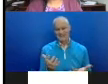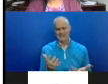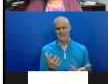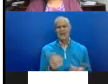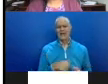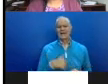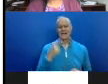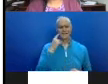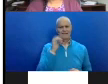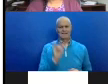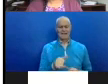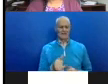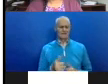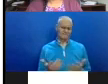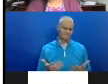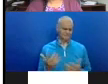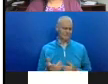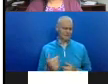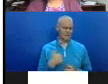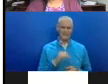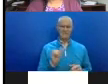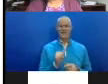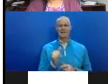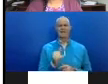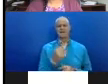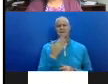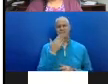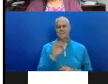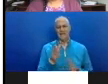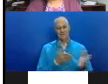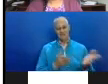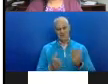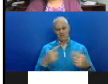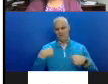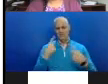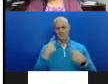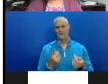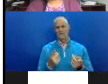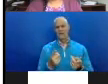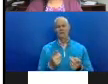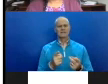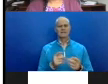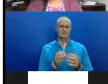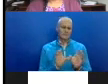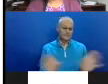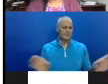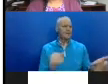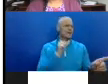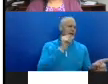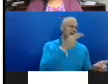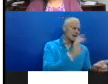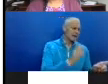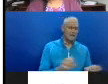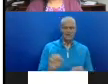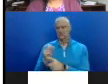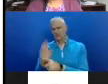that, yeah, so I think that we've done a disservice over the years of, just gendering the who's doing the harm, I think, in the